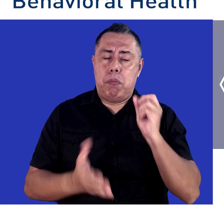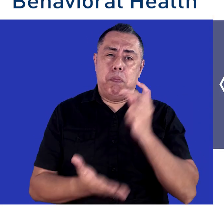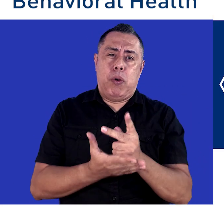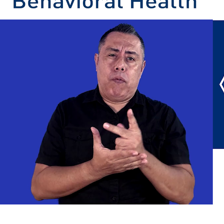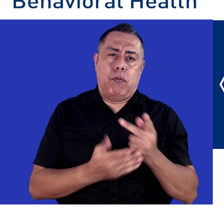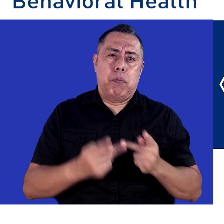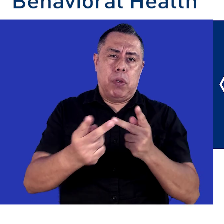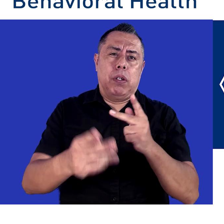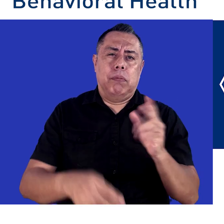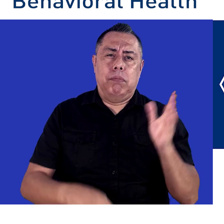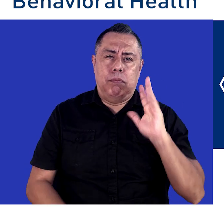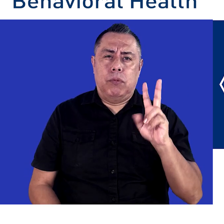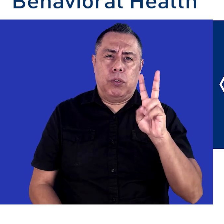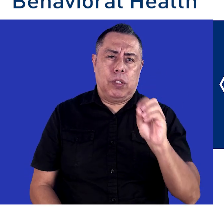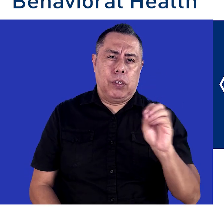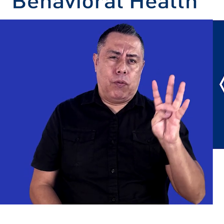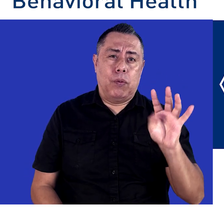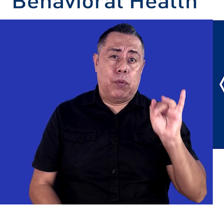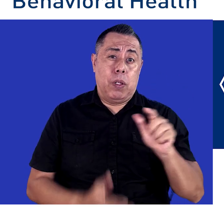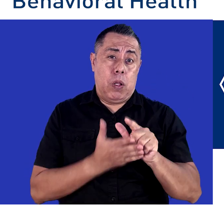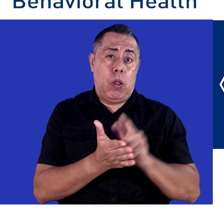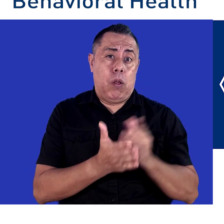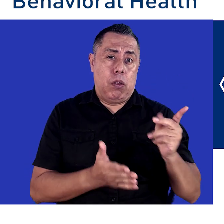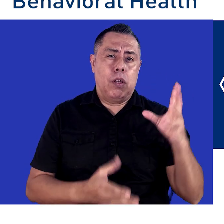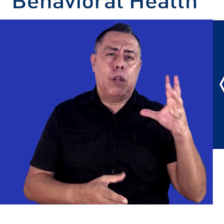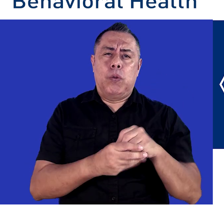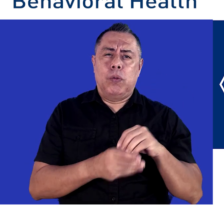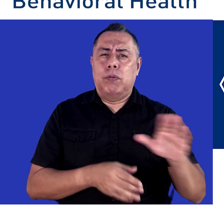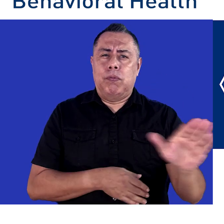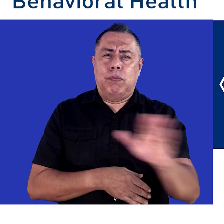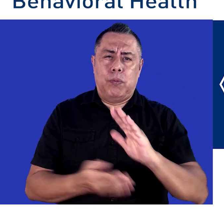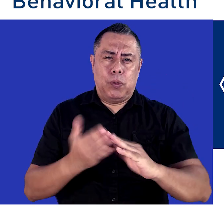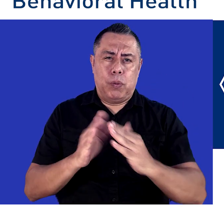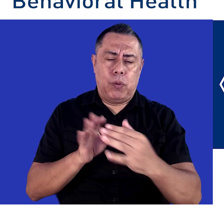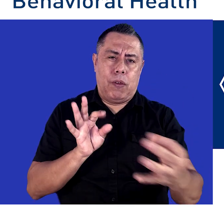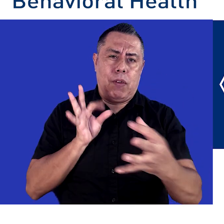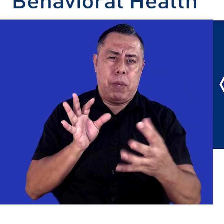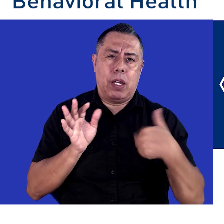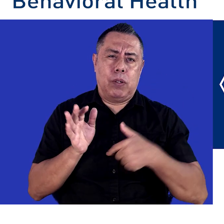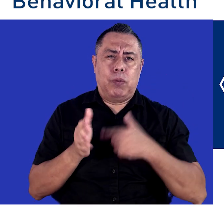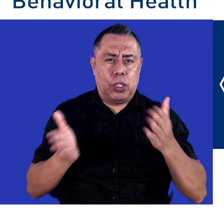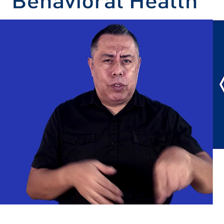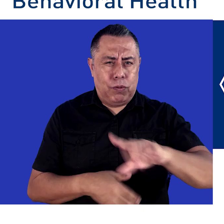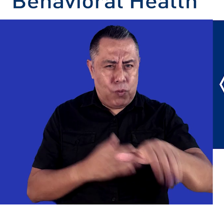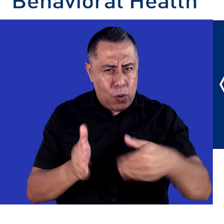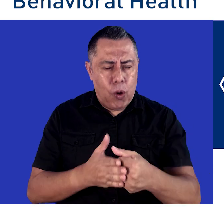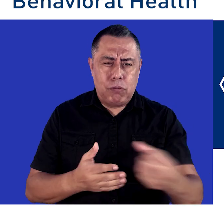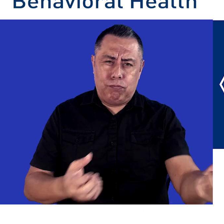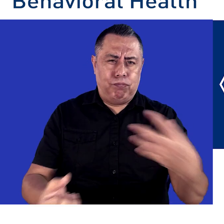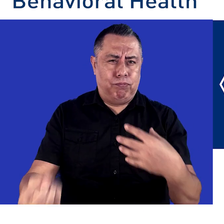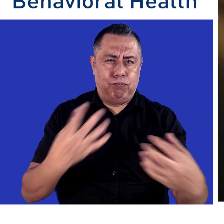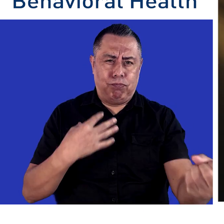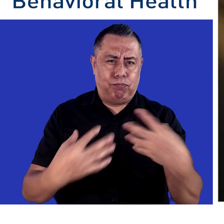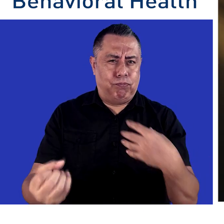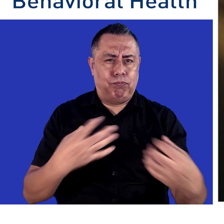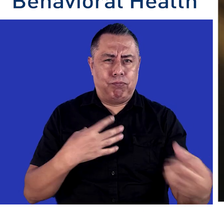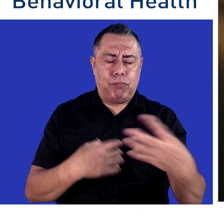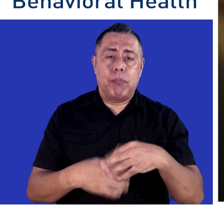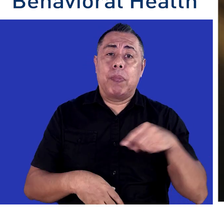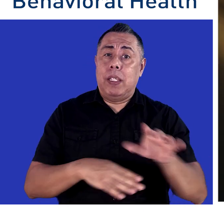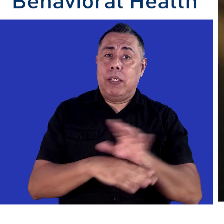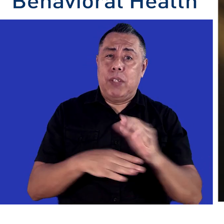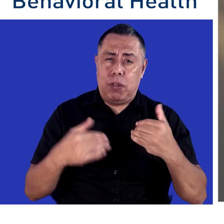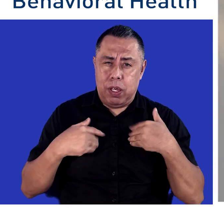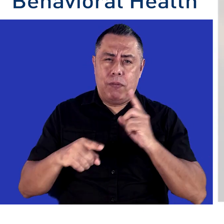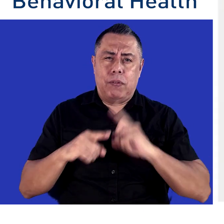from 2004. The proposition was written to include feedback from the community. We encourage everyone's input. This